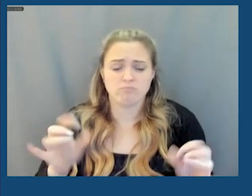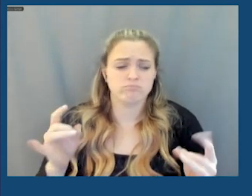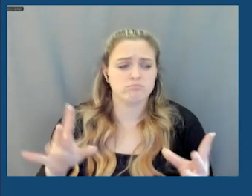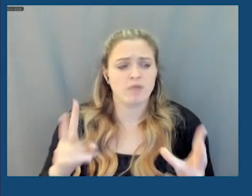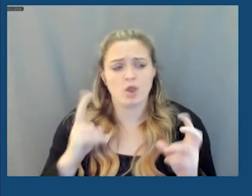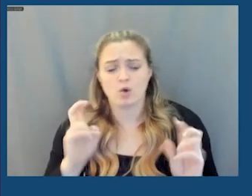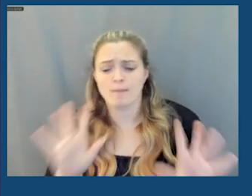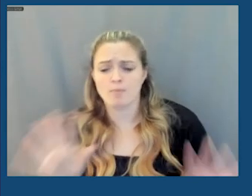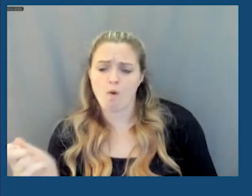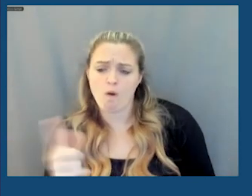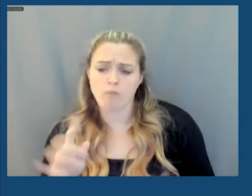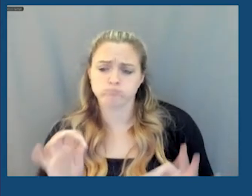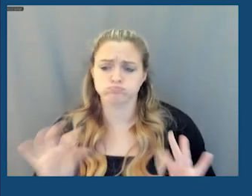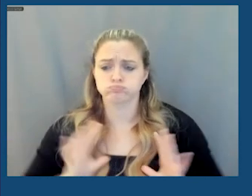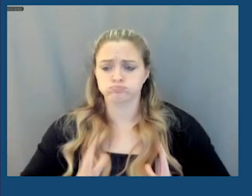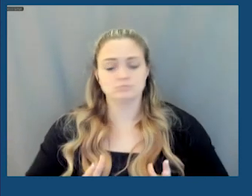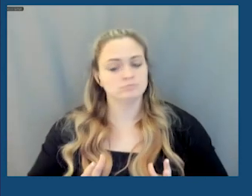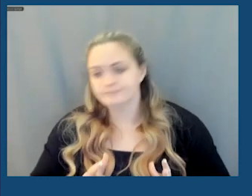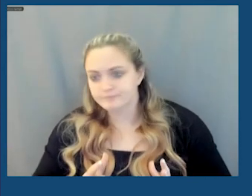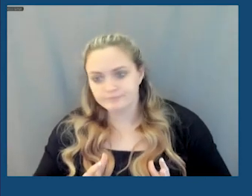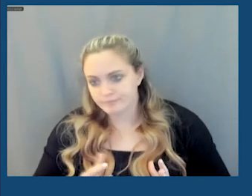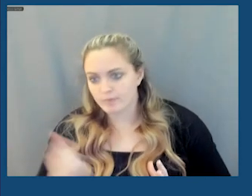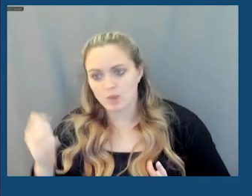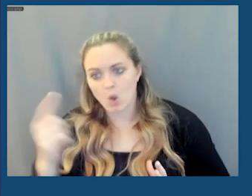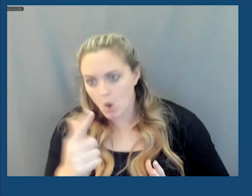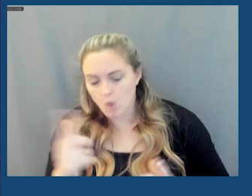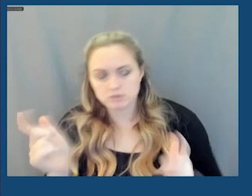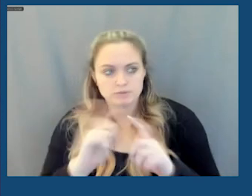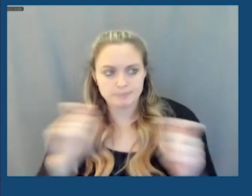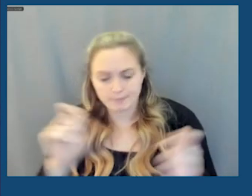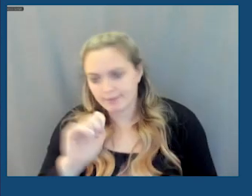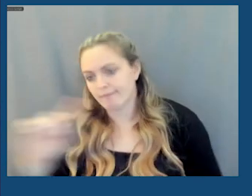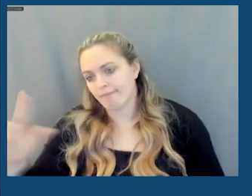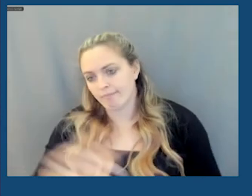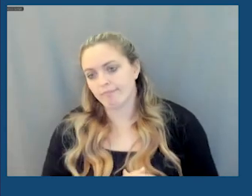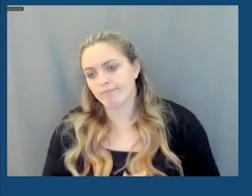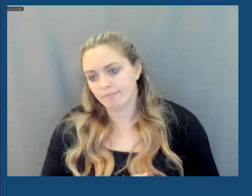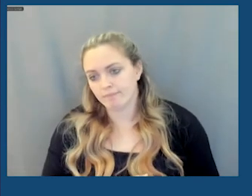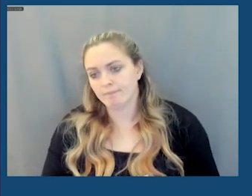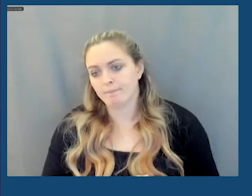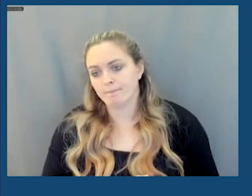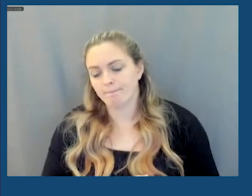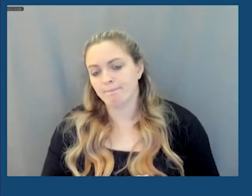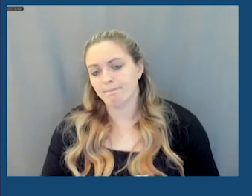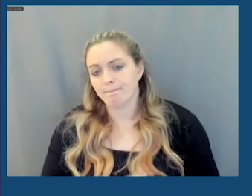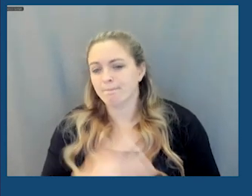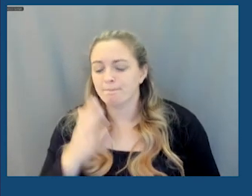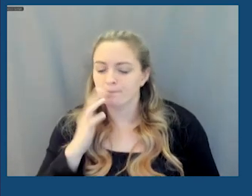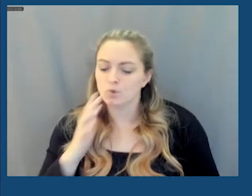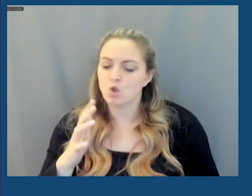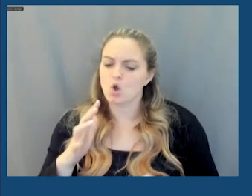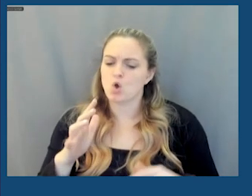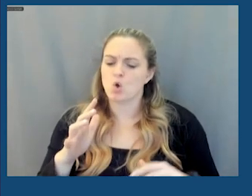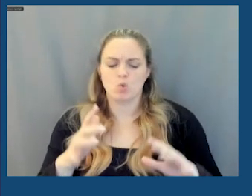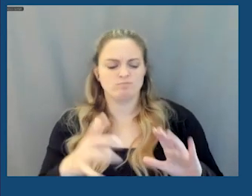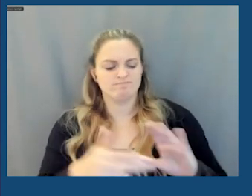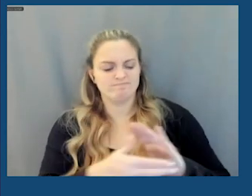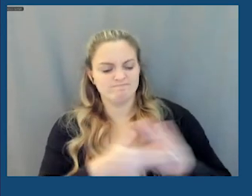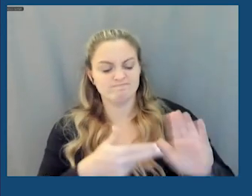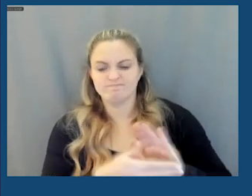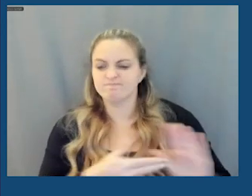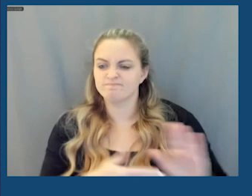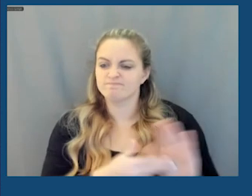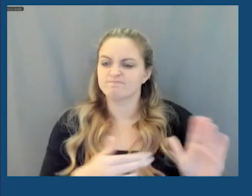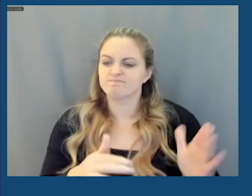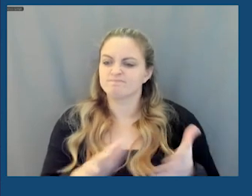hate crime is a large crime. We know that vandalism can escalate rapidly